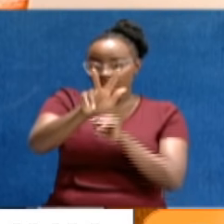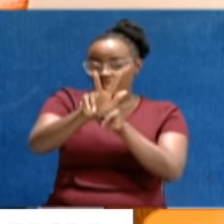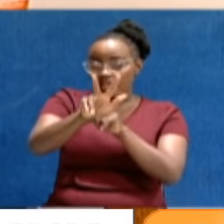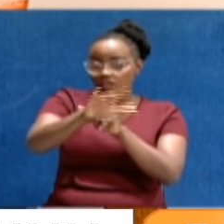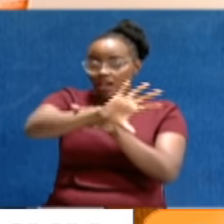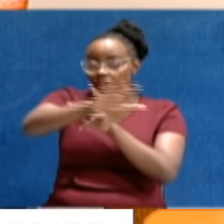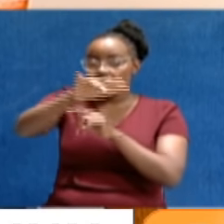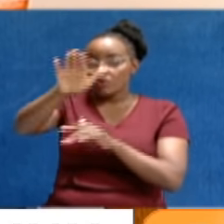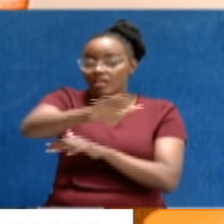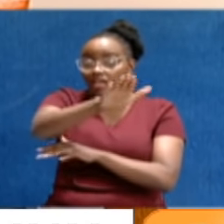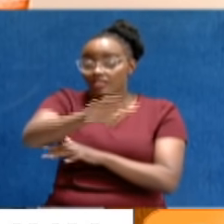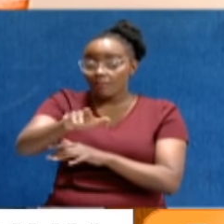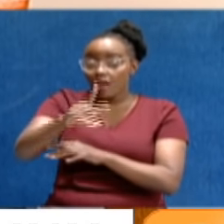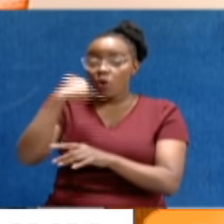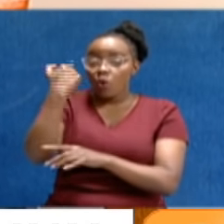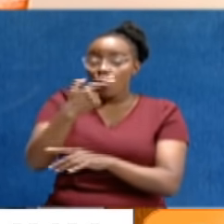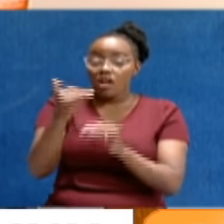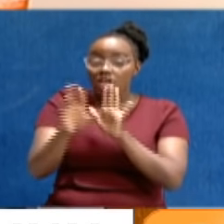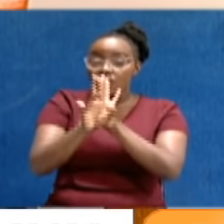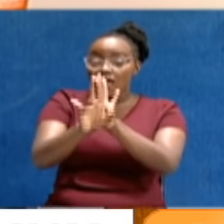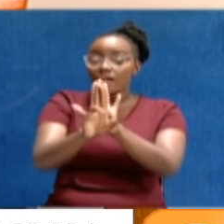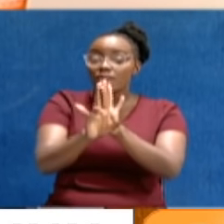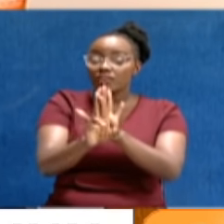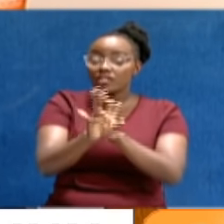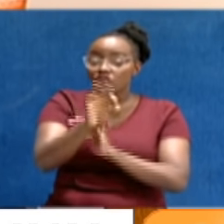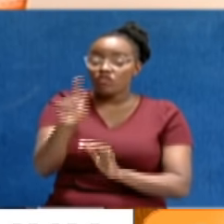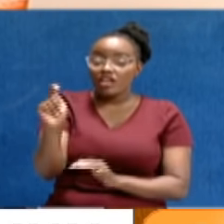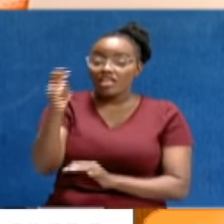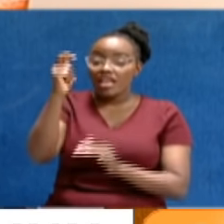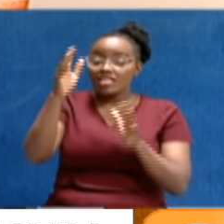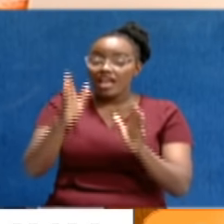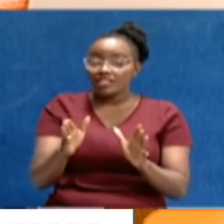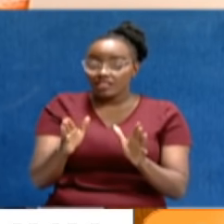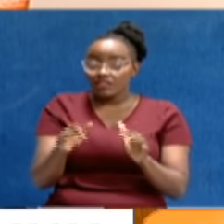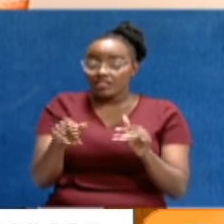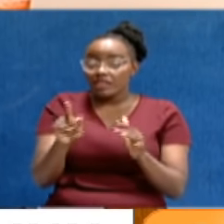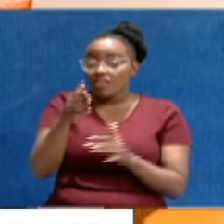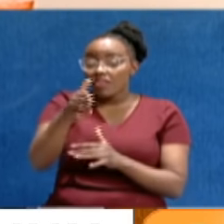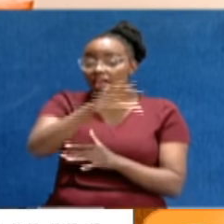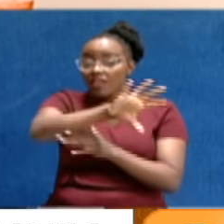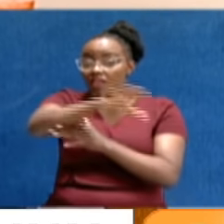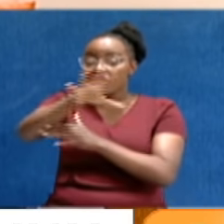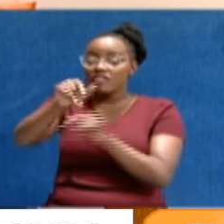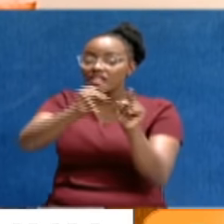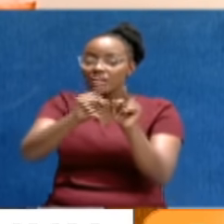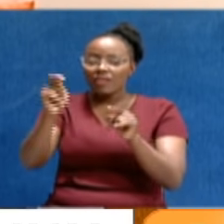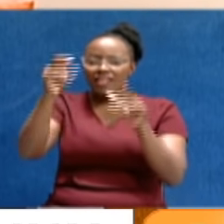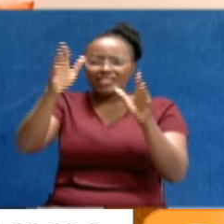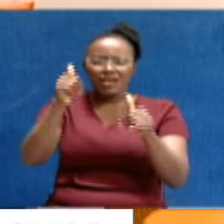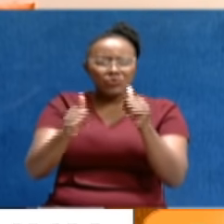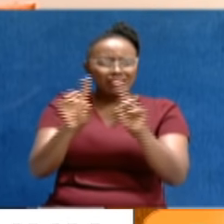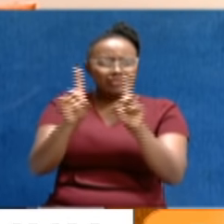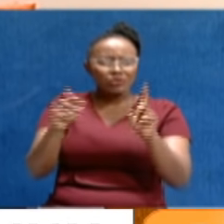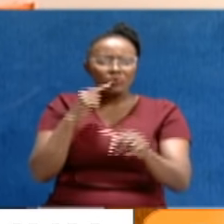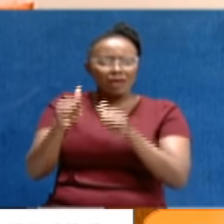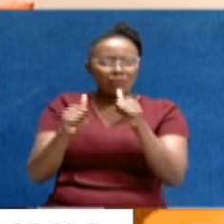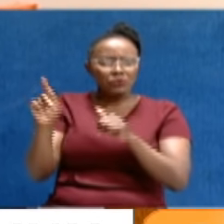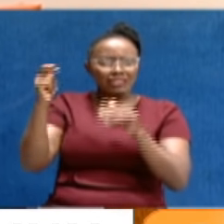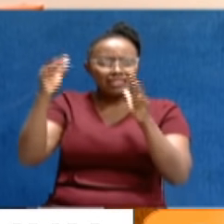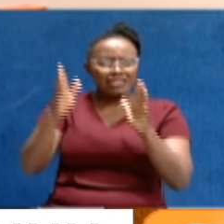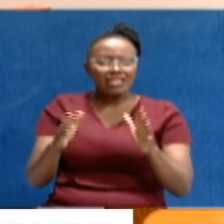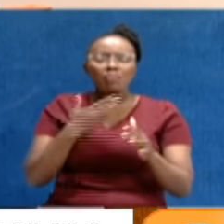43 county assemblies that are actually representatives of the Kenyans in the counties? And those Kenyans, which Kenyans are these you're talking